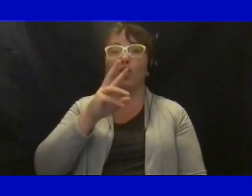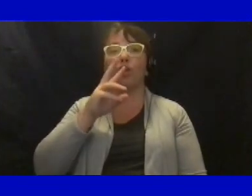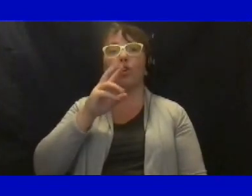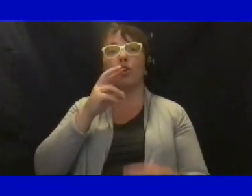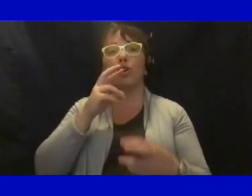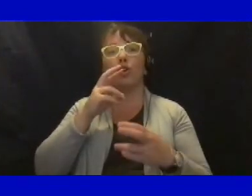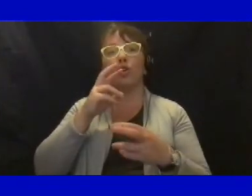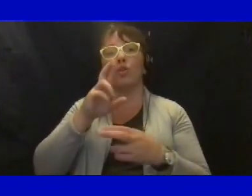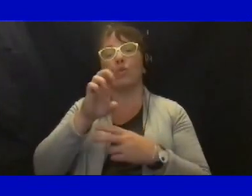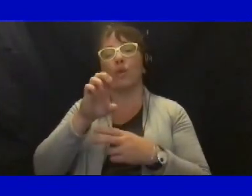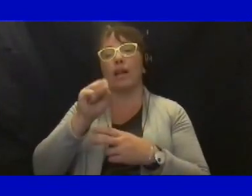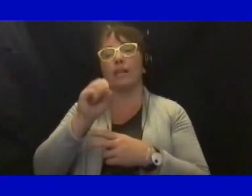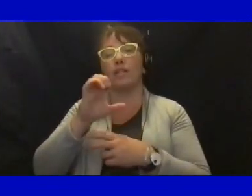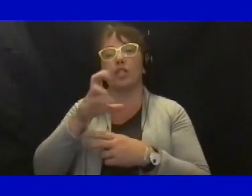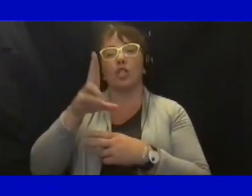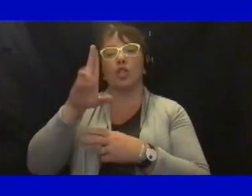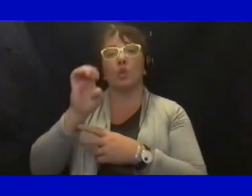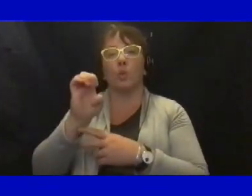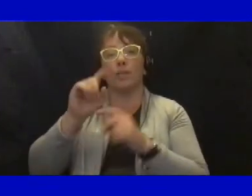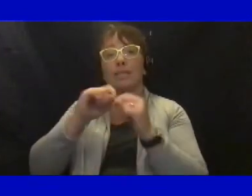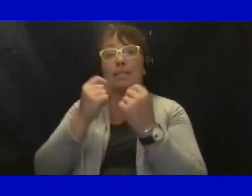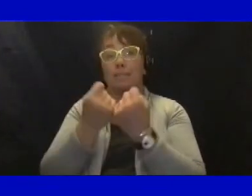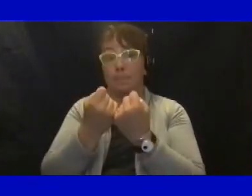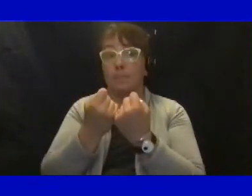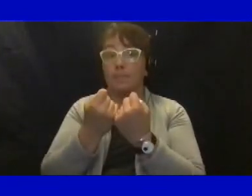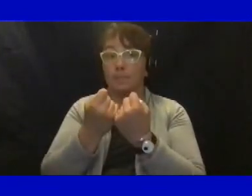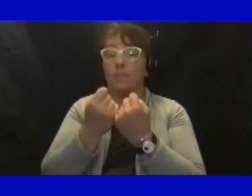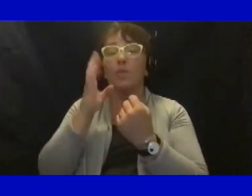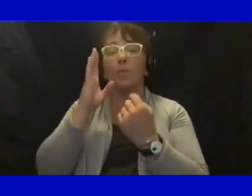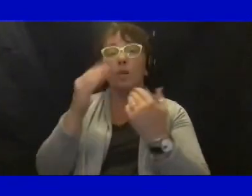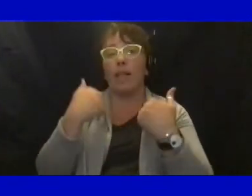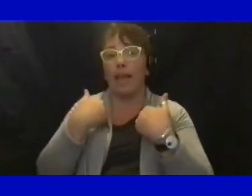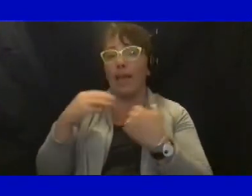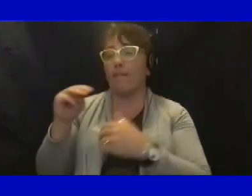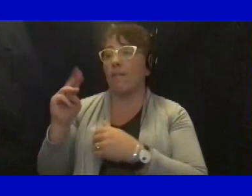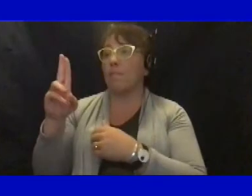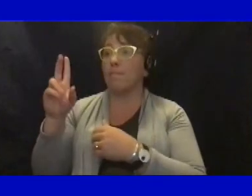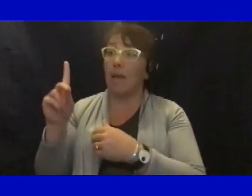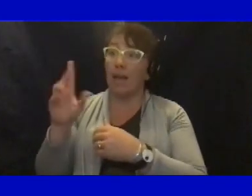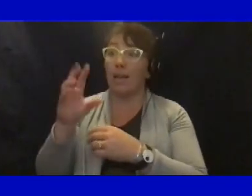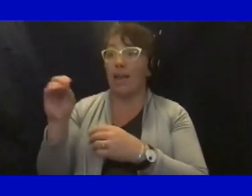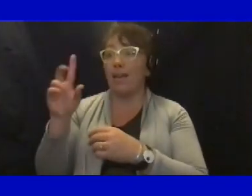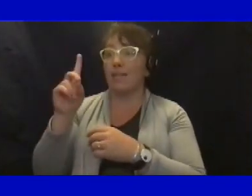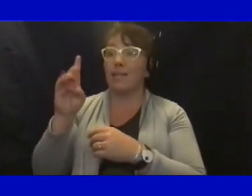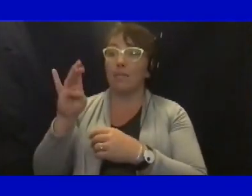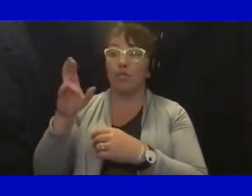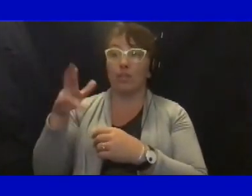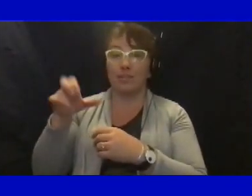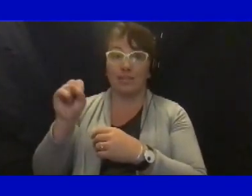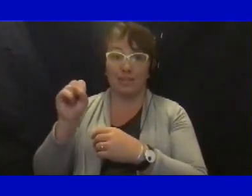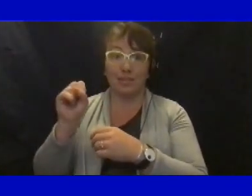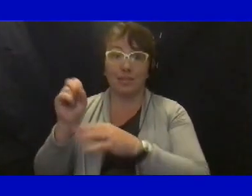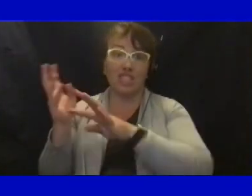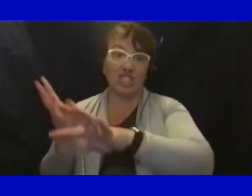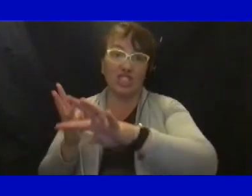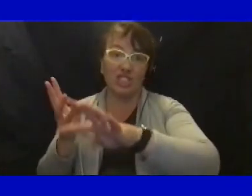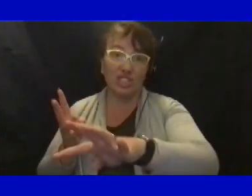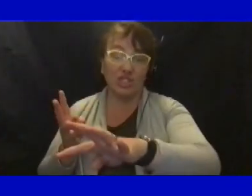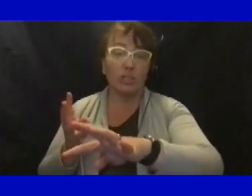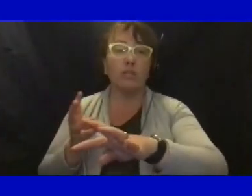be having mud and debris flows, and there's a difference in the way we have to respond to a swiftwater event versus a mud and debris flow